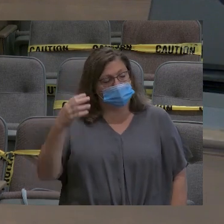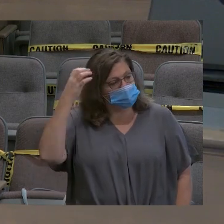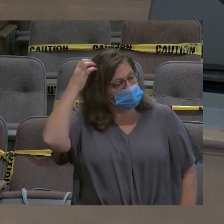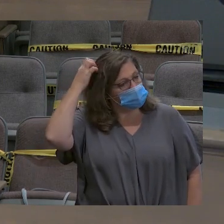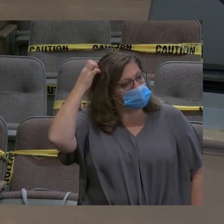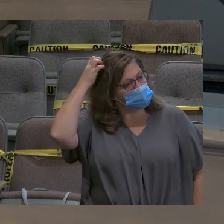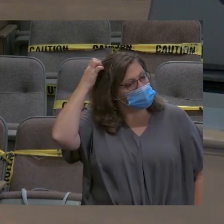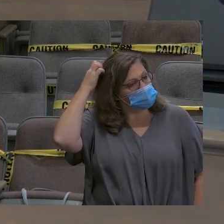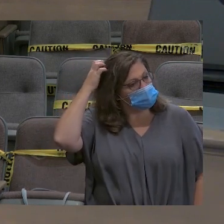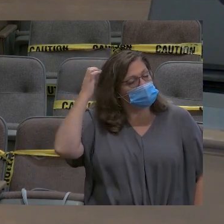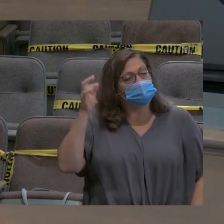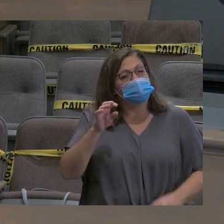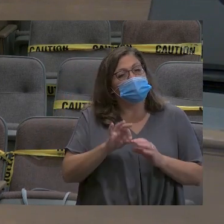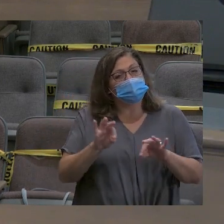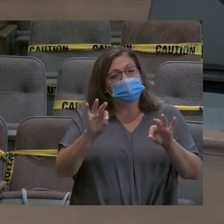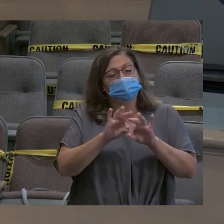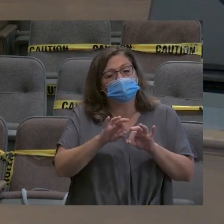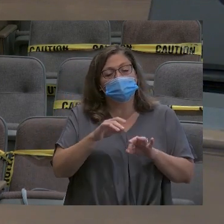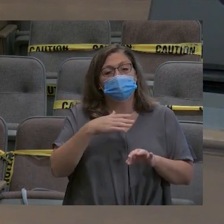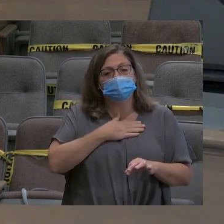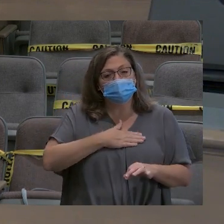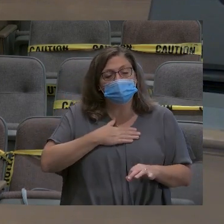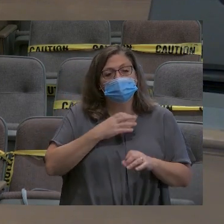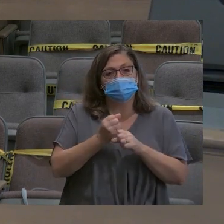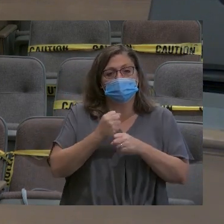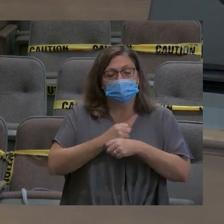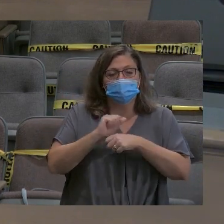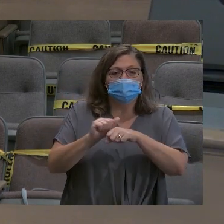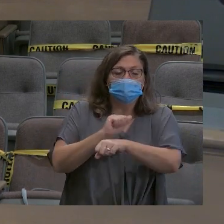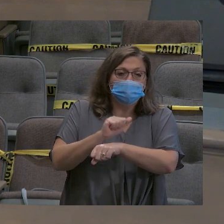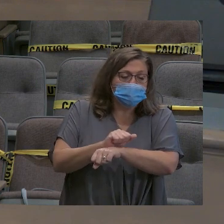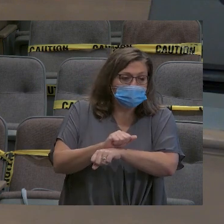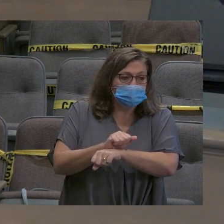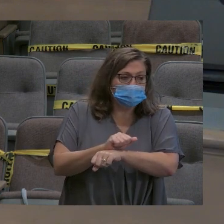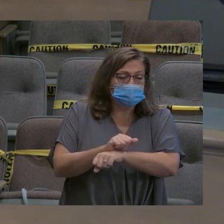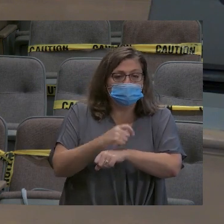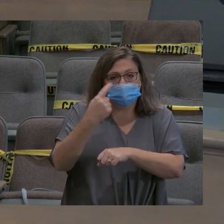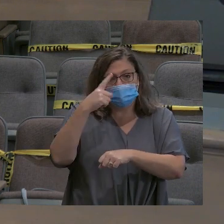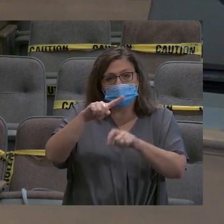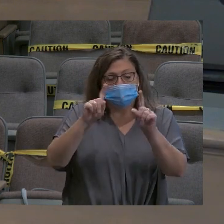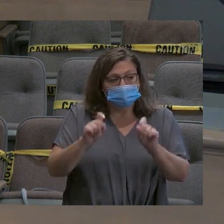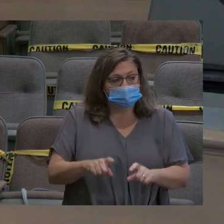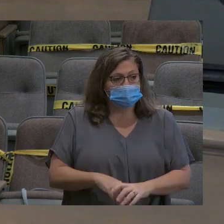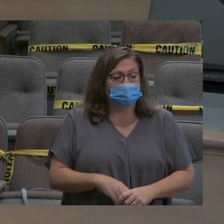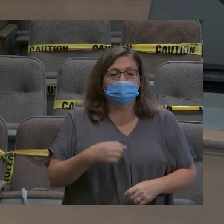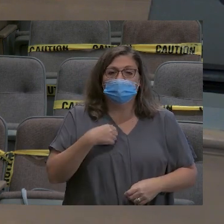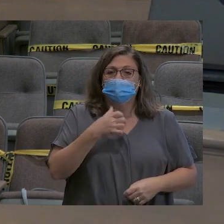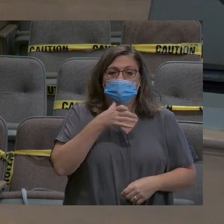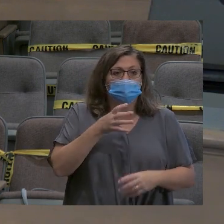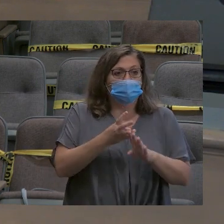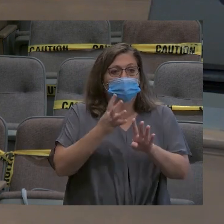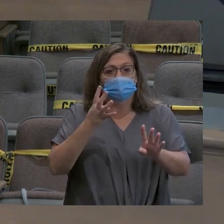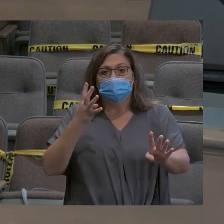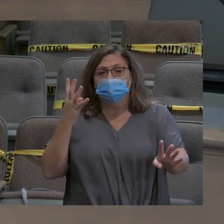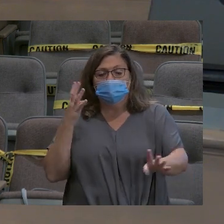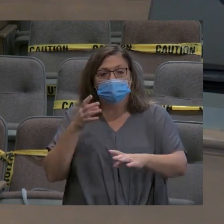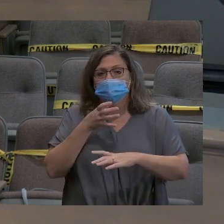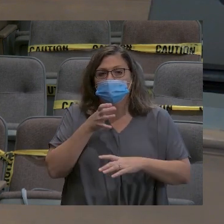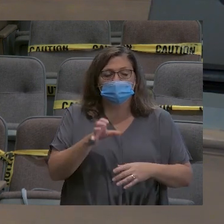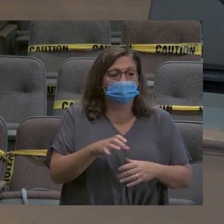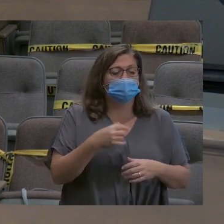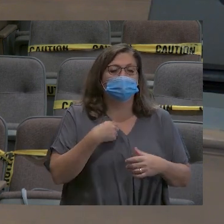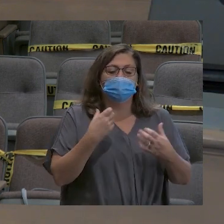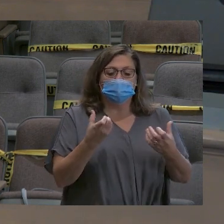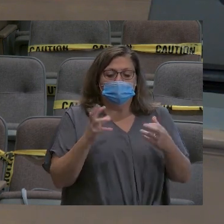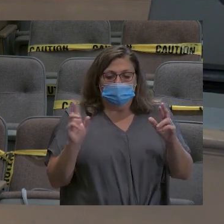means that if everybody gets an appointment, there's much less waiting in line. It allows us to prepare for the